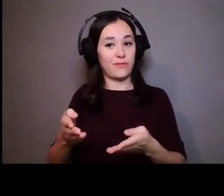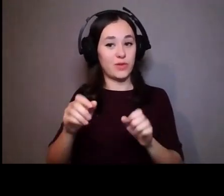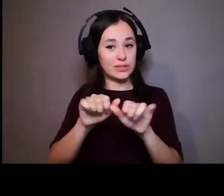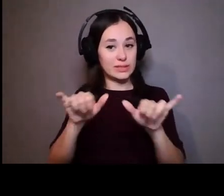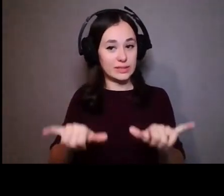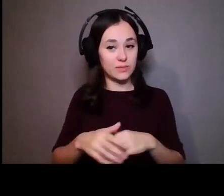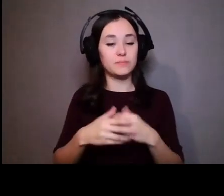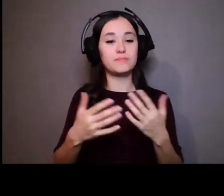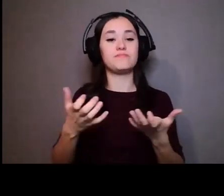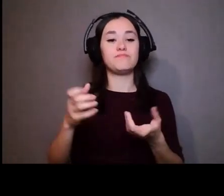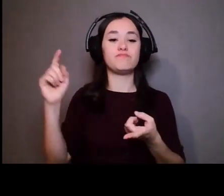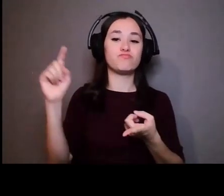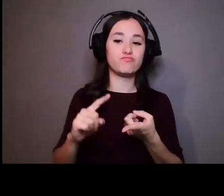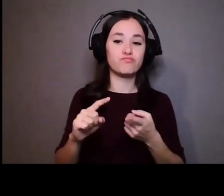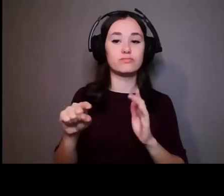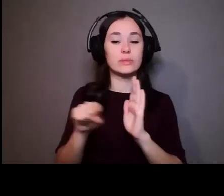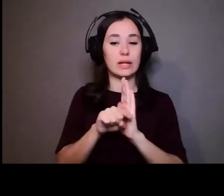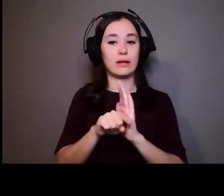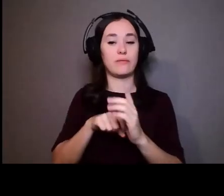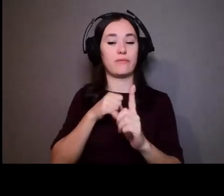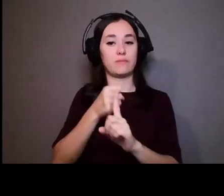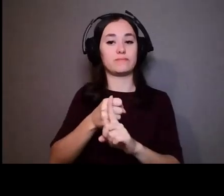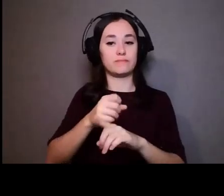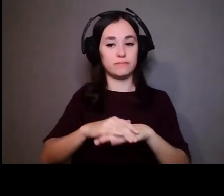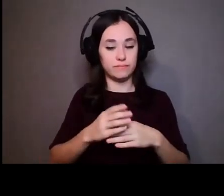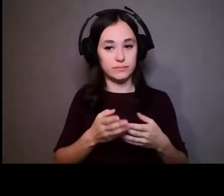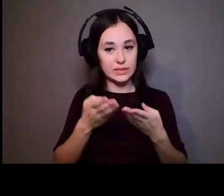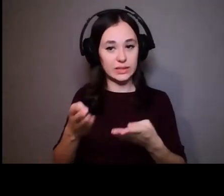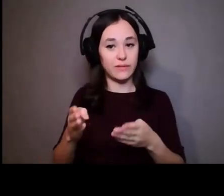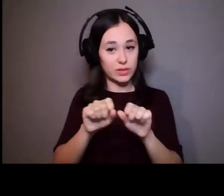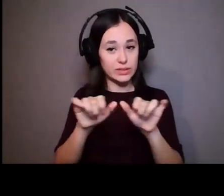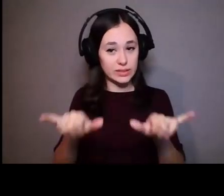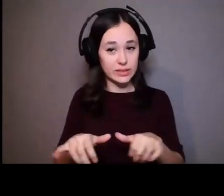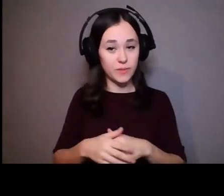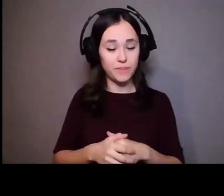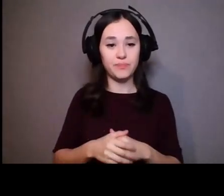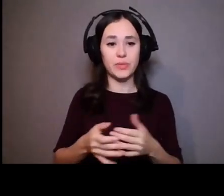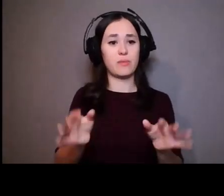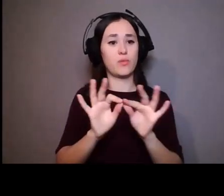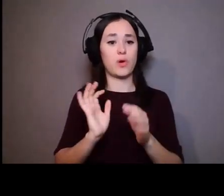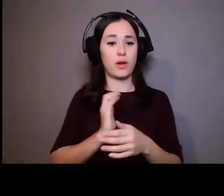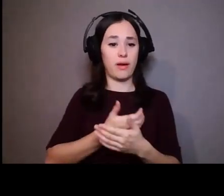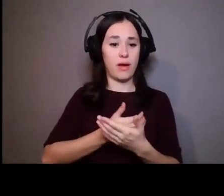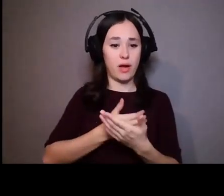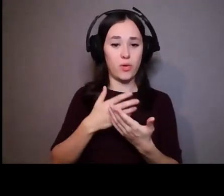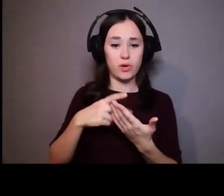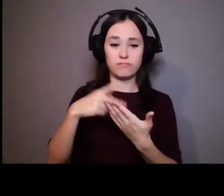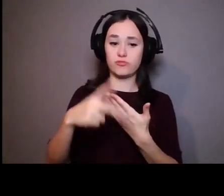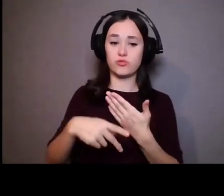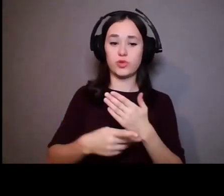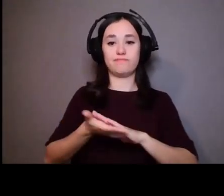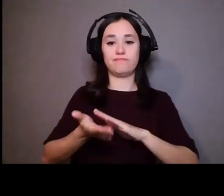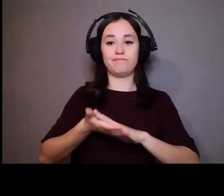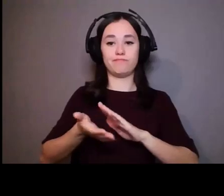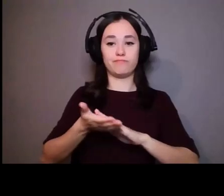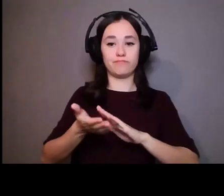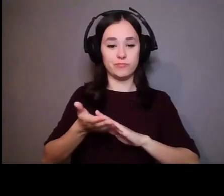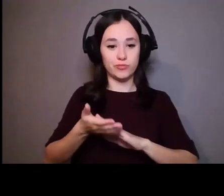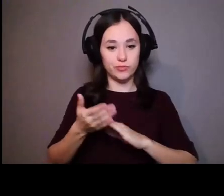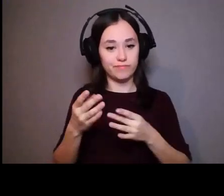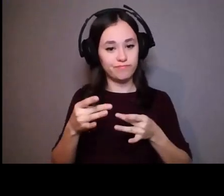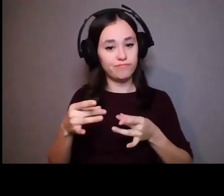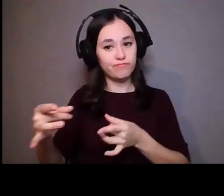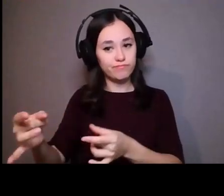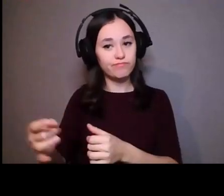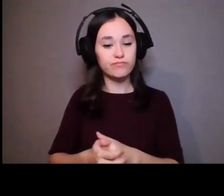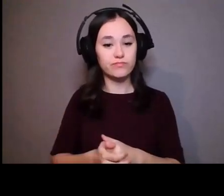impacts on the delivery system so that we know that our program is operating on that solid base of providers, and that feeds into obviously the access